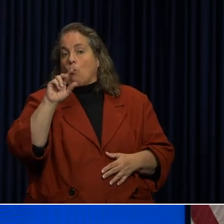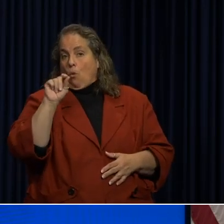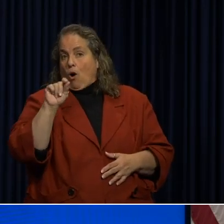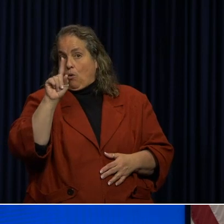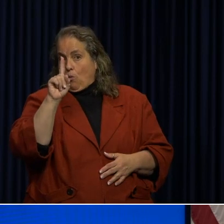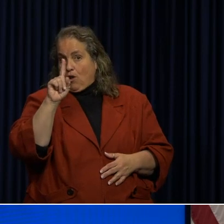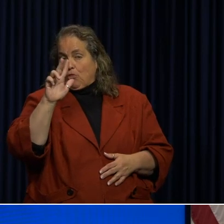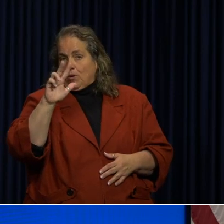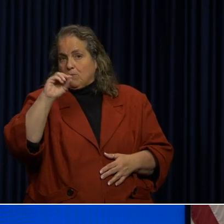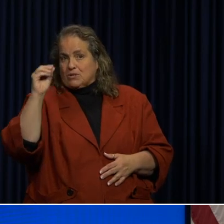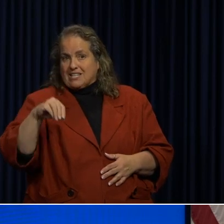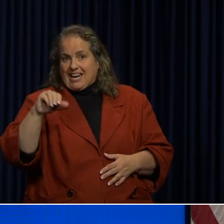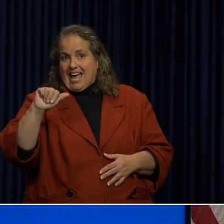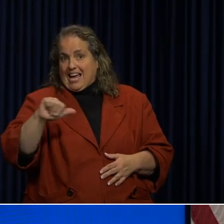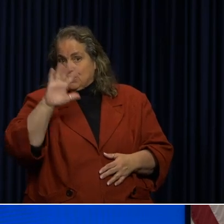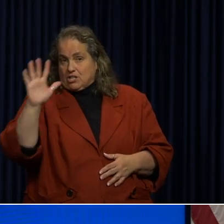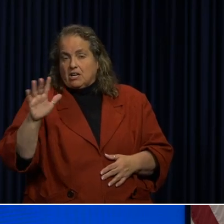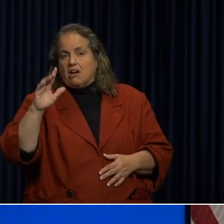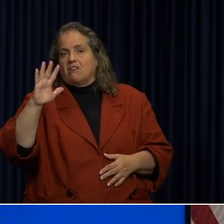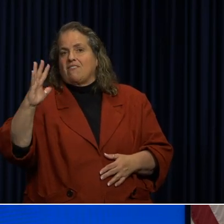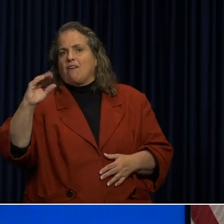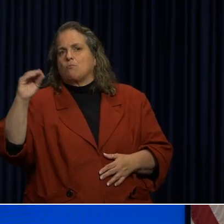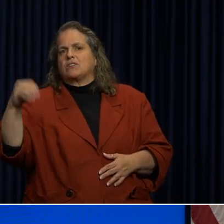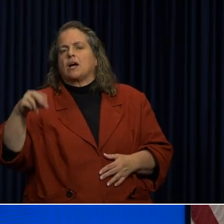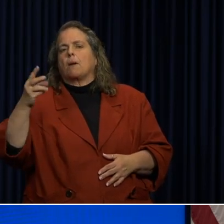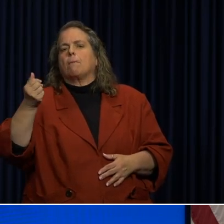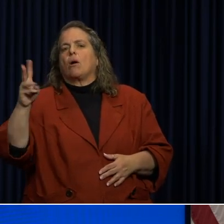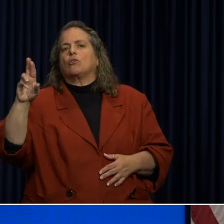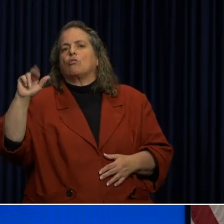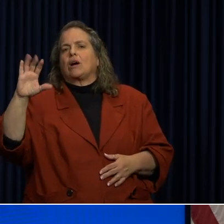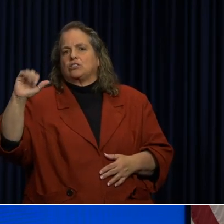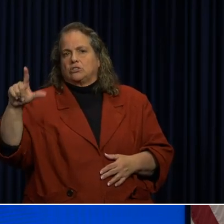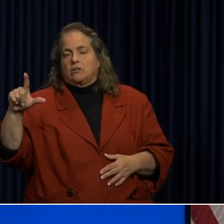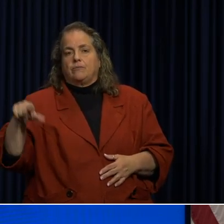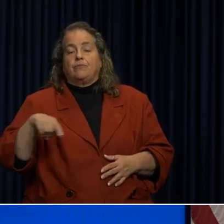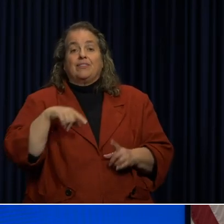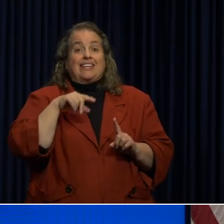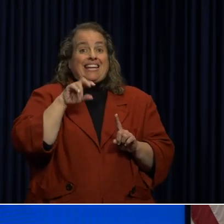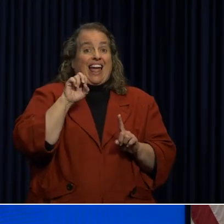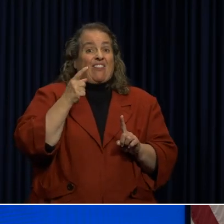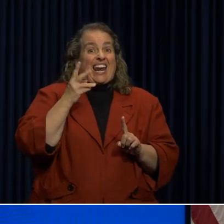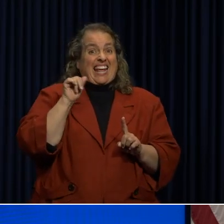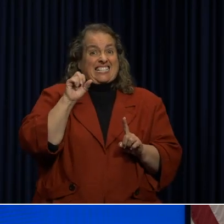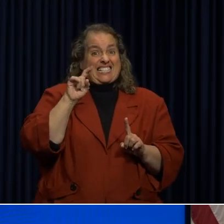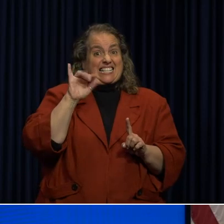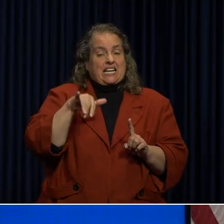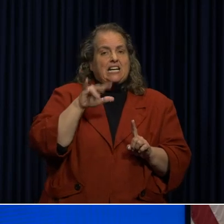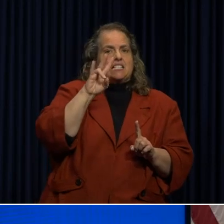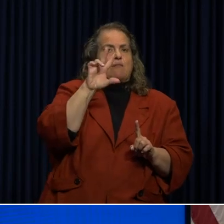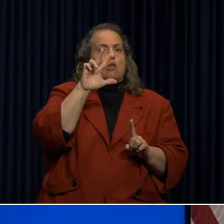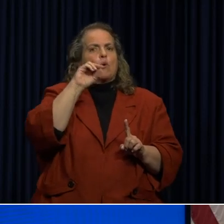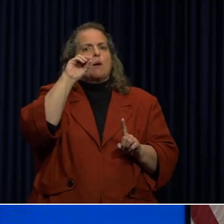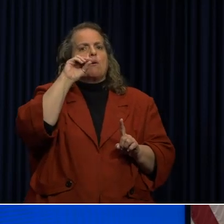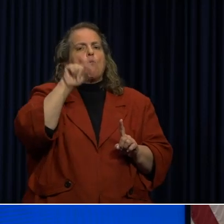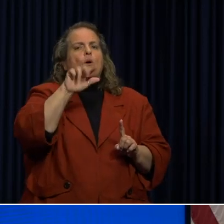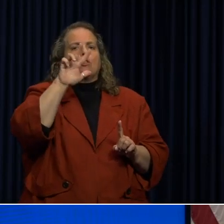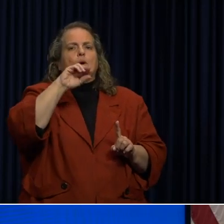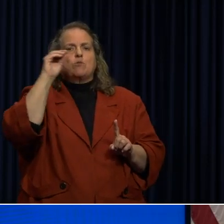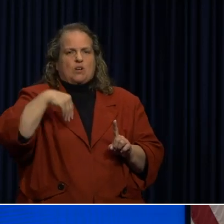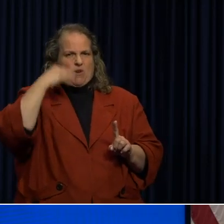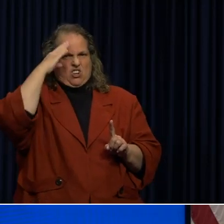Asian, right about 5% multiracial. In ethnicity for all cases, we know